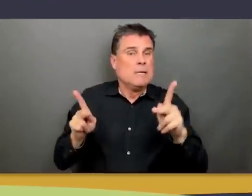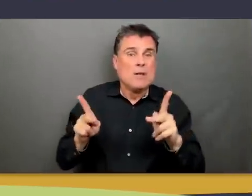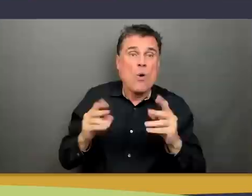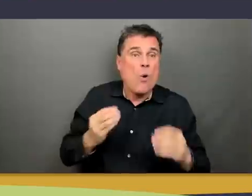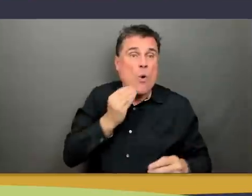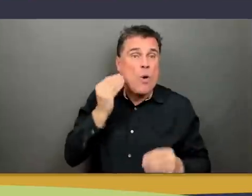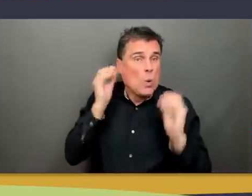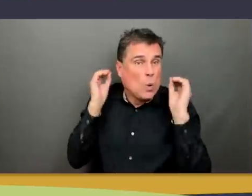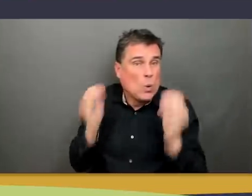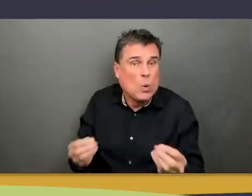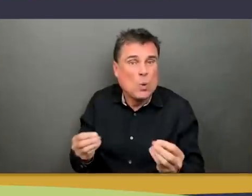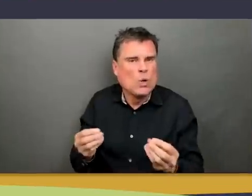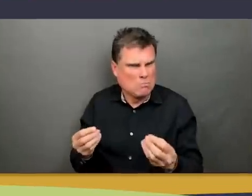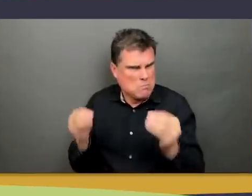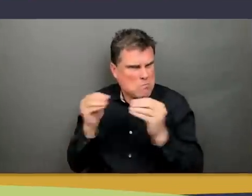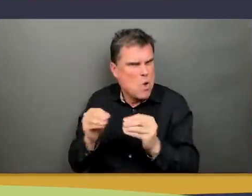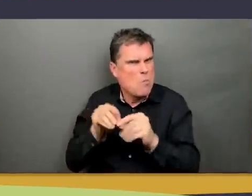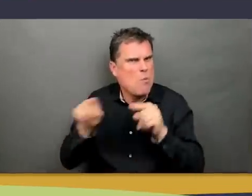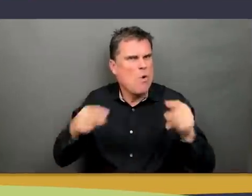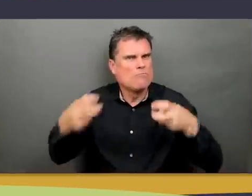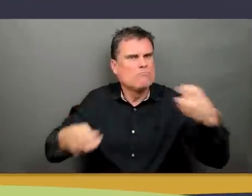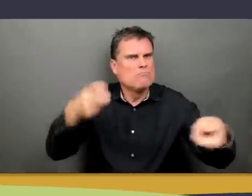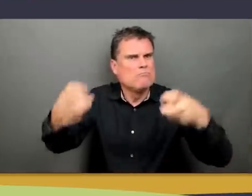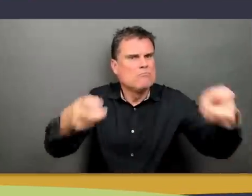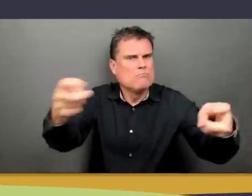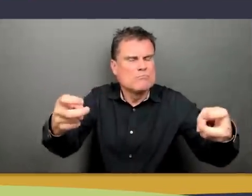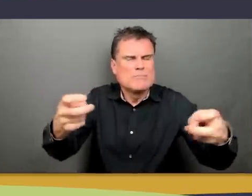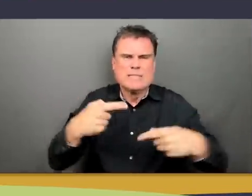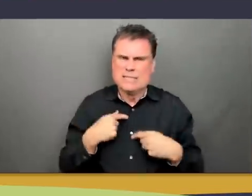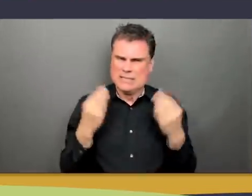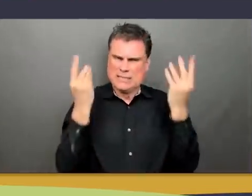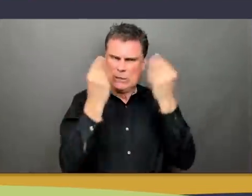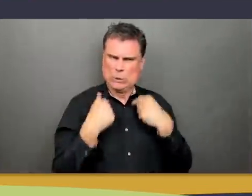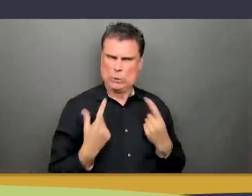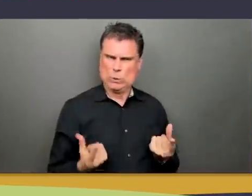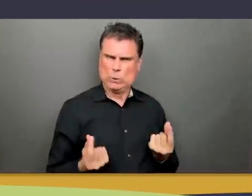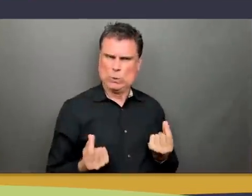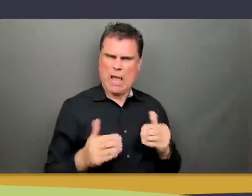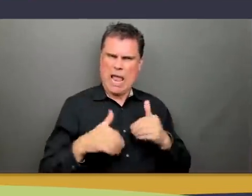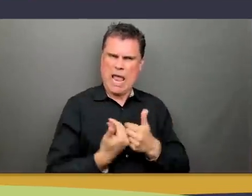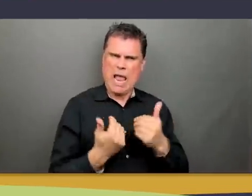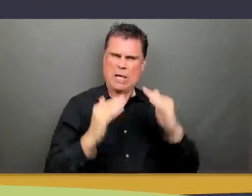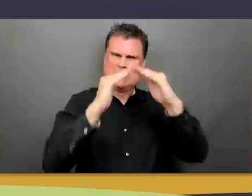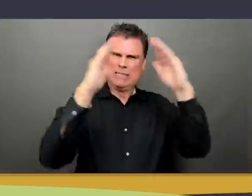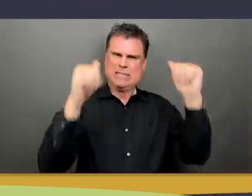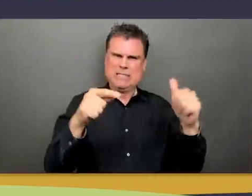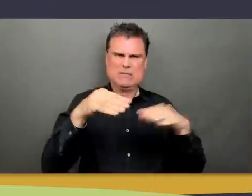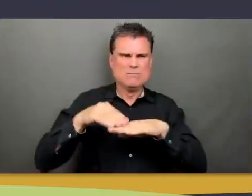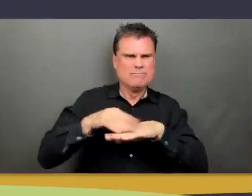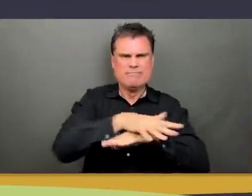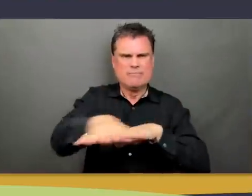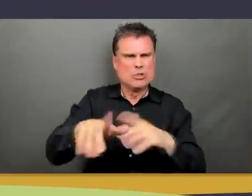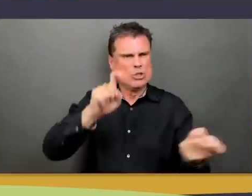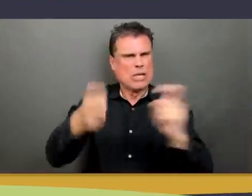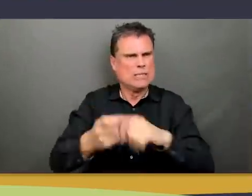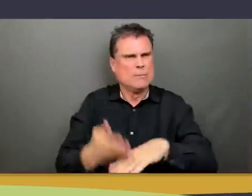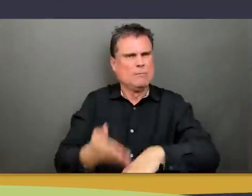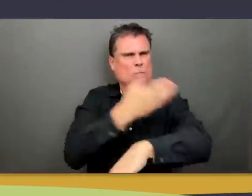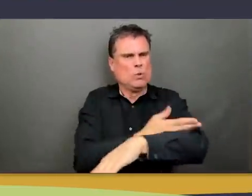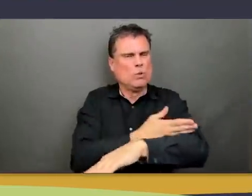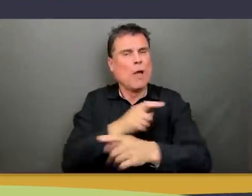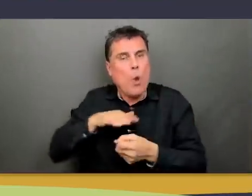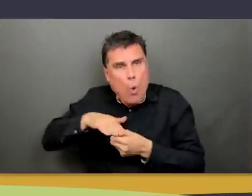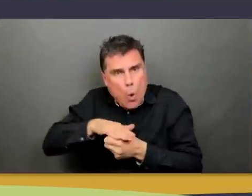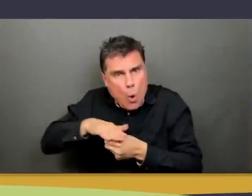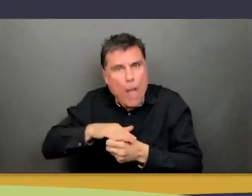the local level by, you know, taking my experiences of all these different nonprofit agencies. And